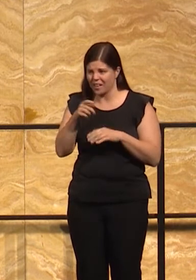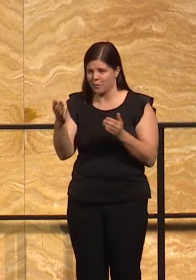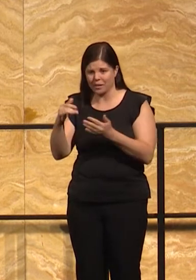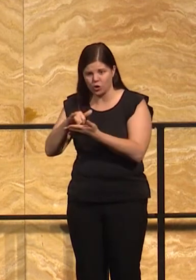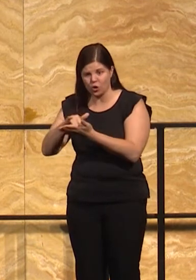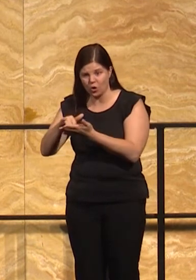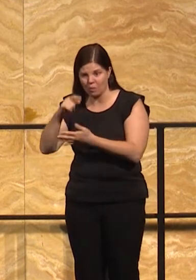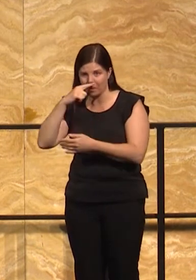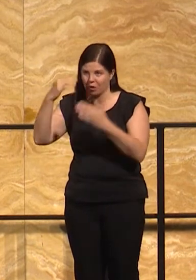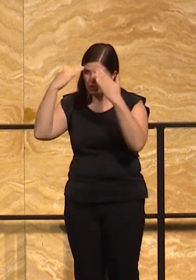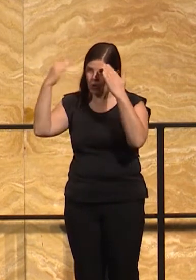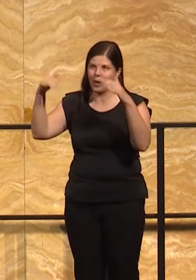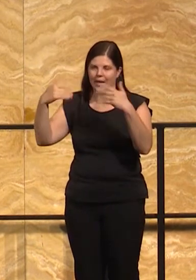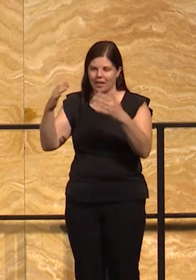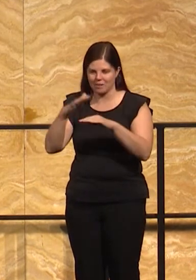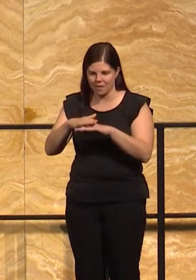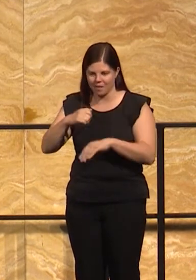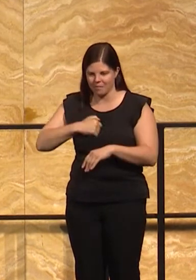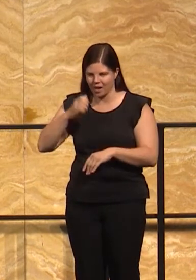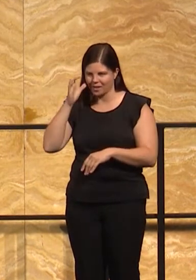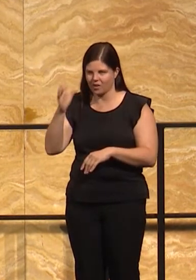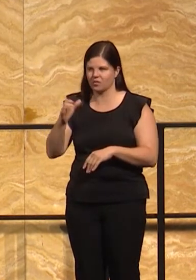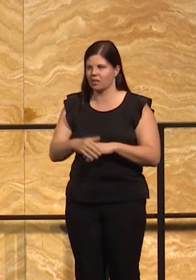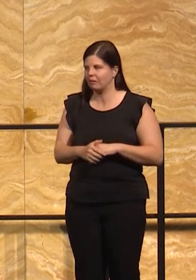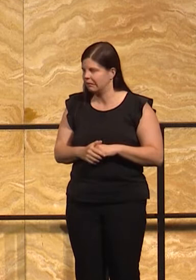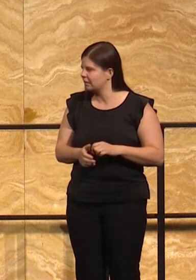about East Timor. So having said that,